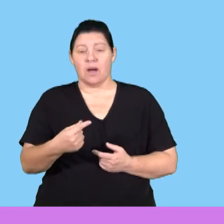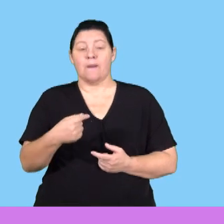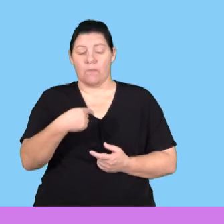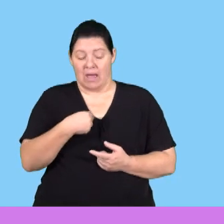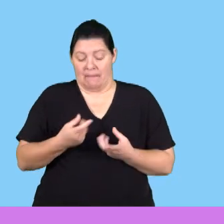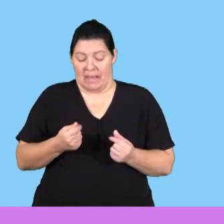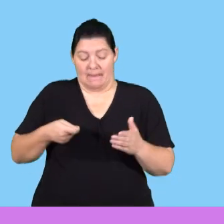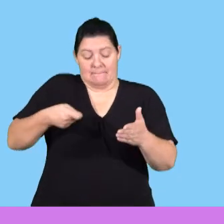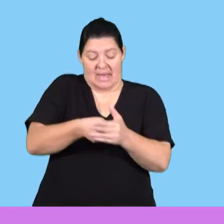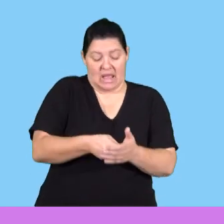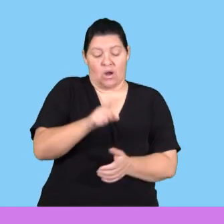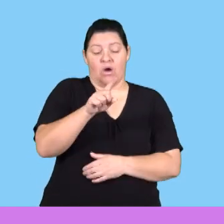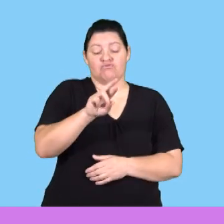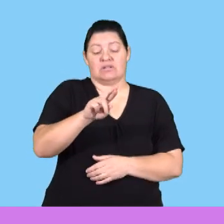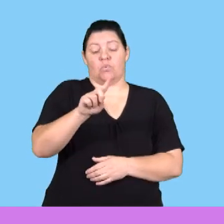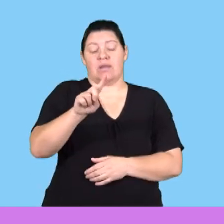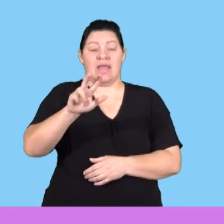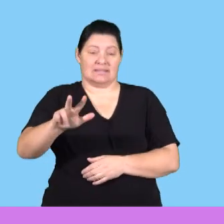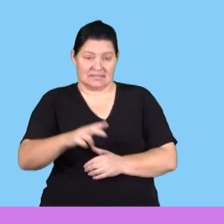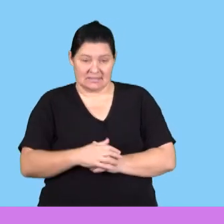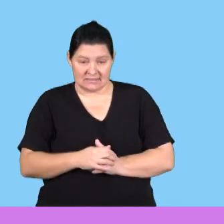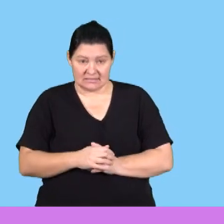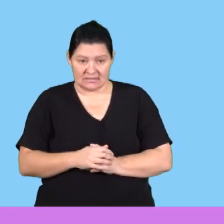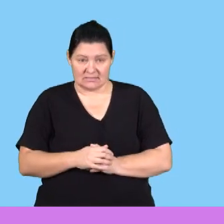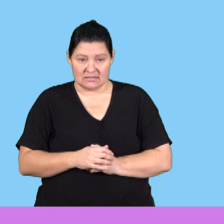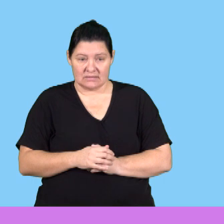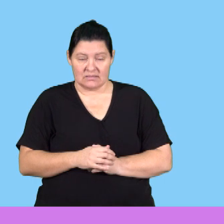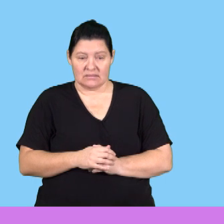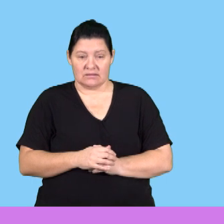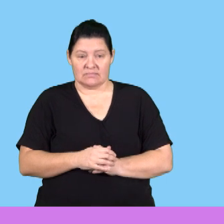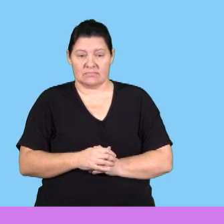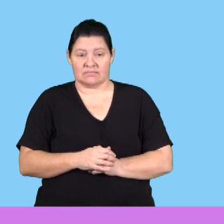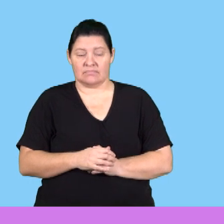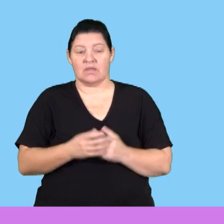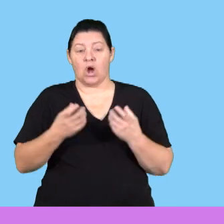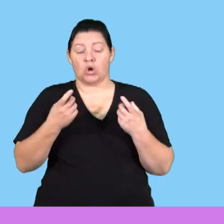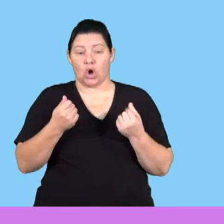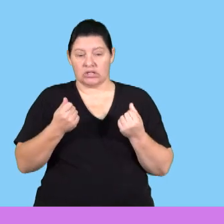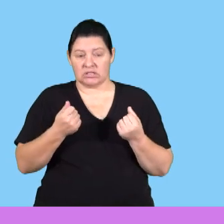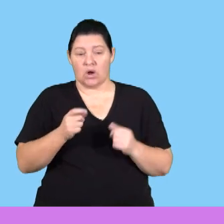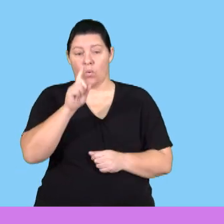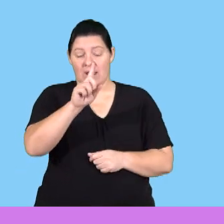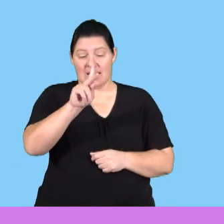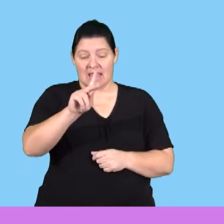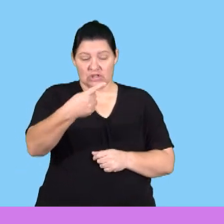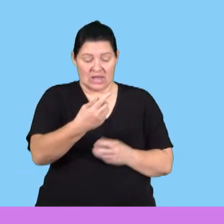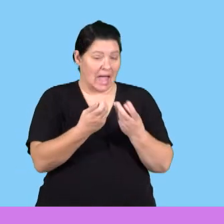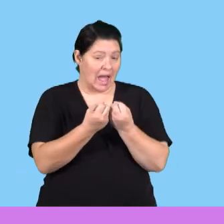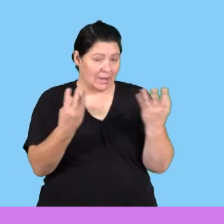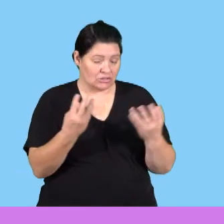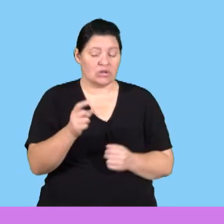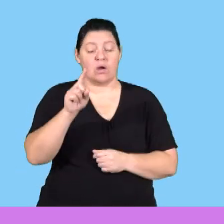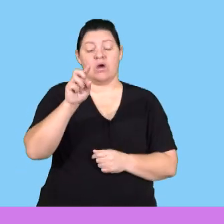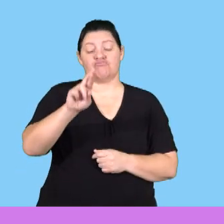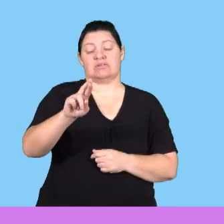kilogram with 18 rand. Therefore, the cost of 1 kilogram is going to be 18 rand.